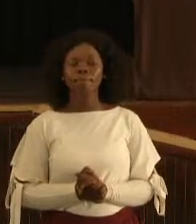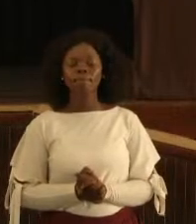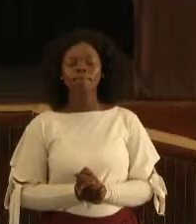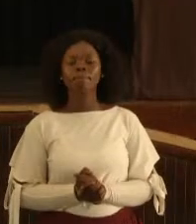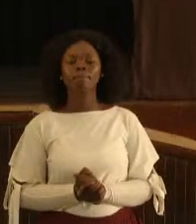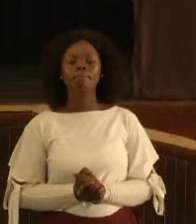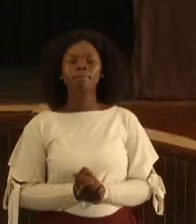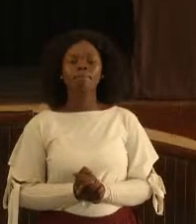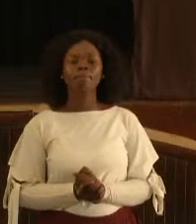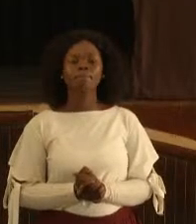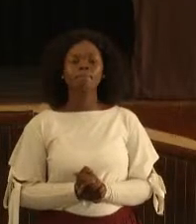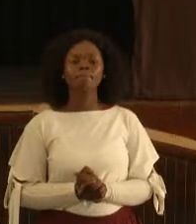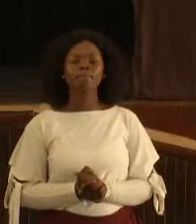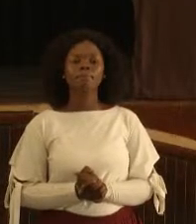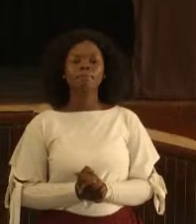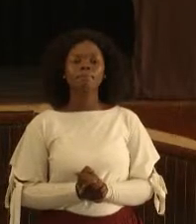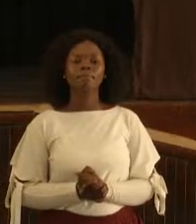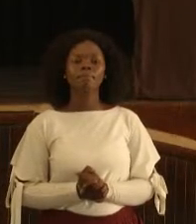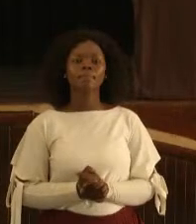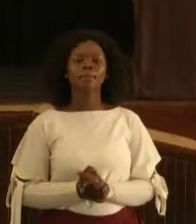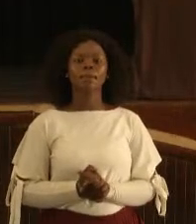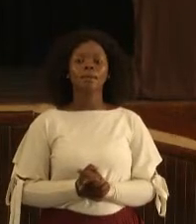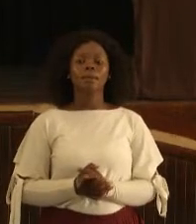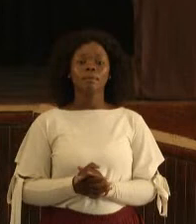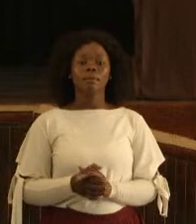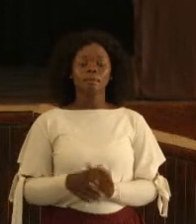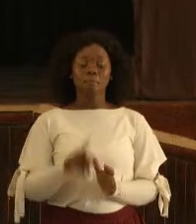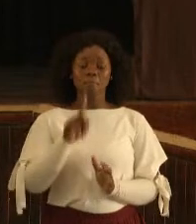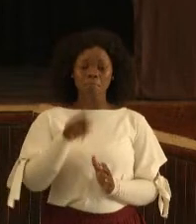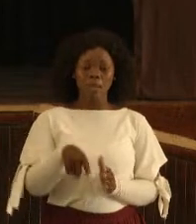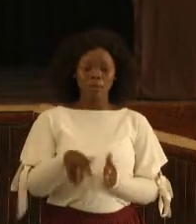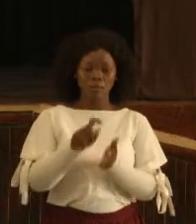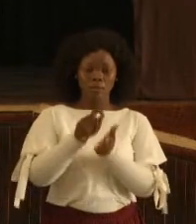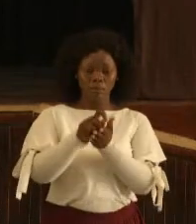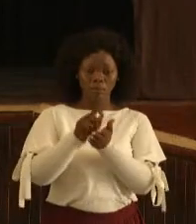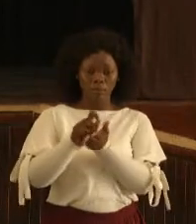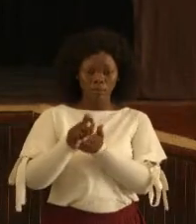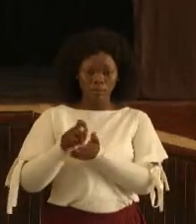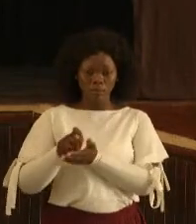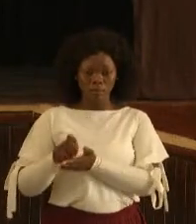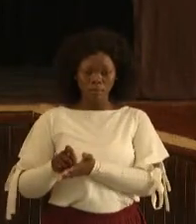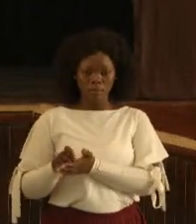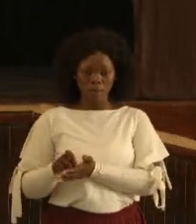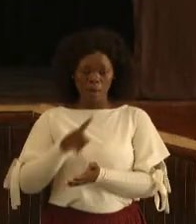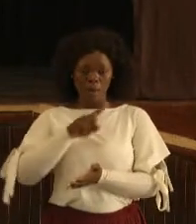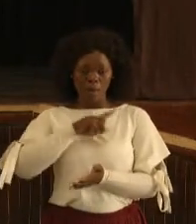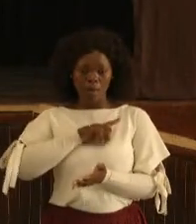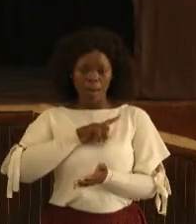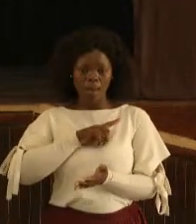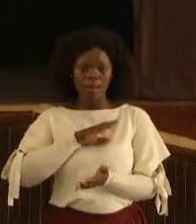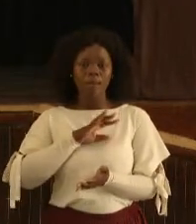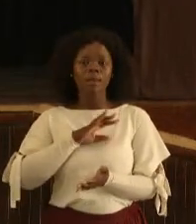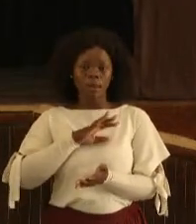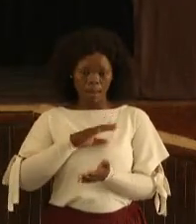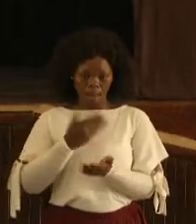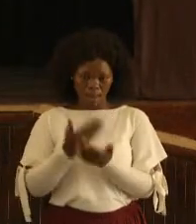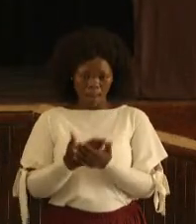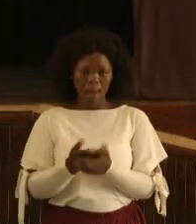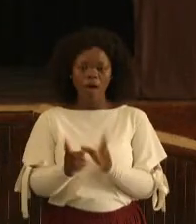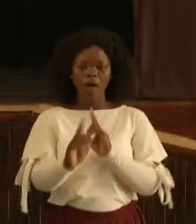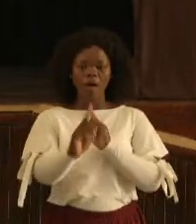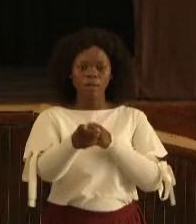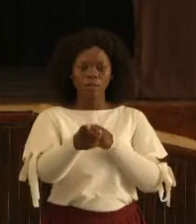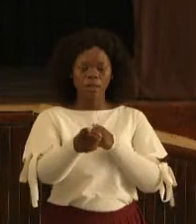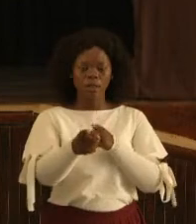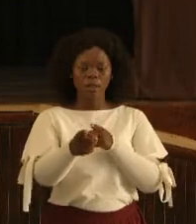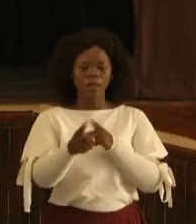apha. I noted down for them to answer some of other things that are not clear to